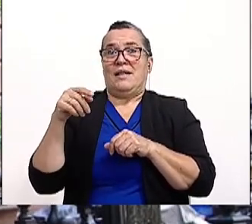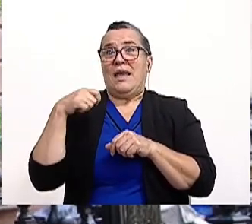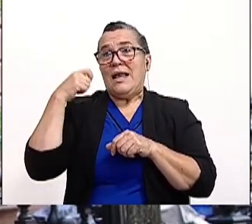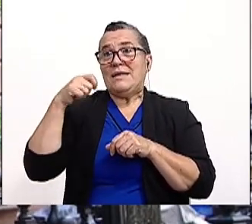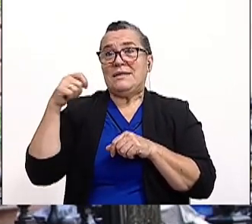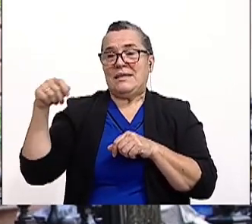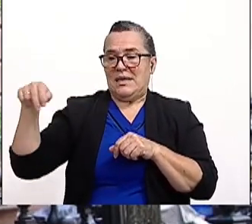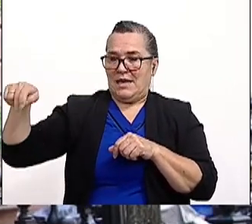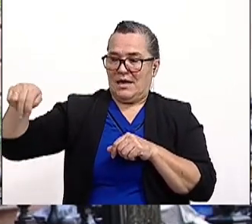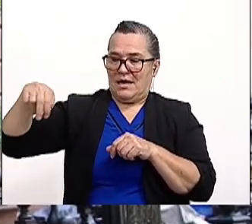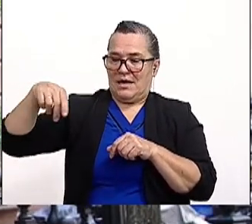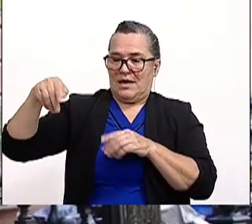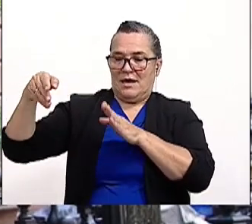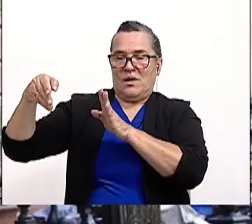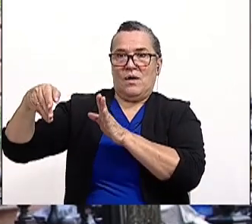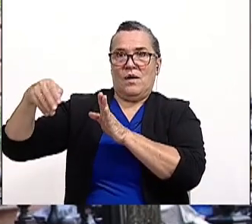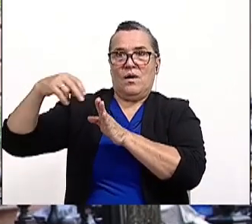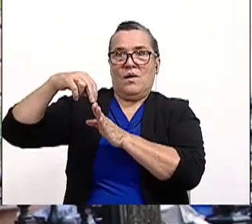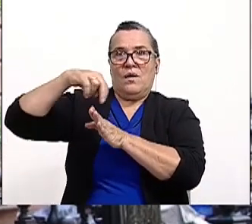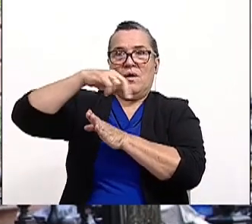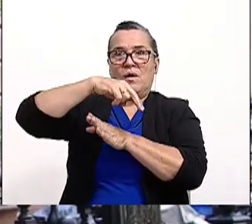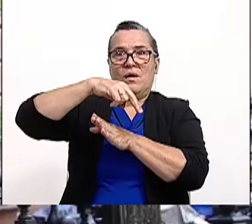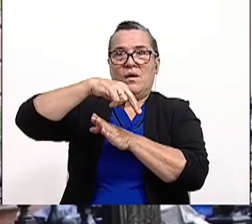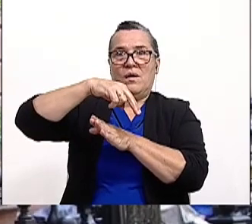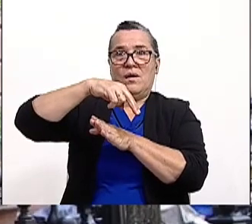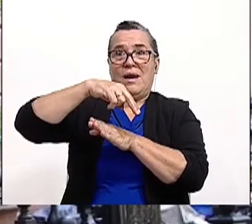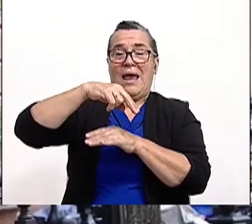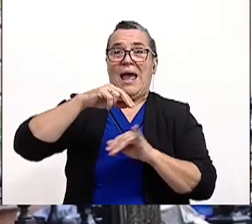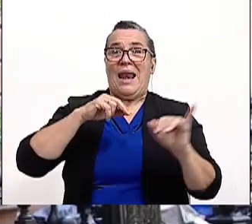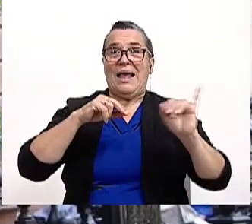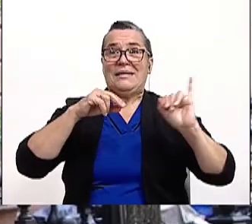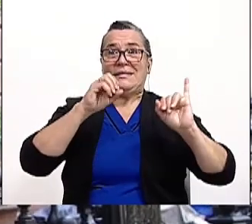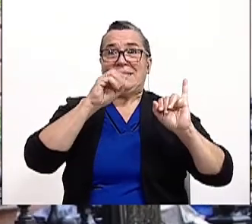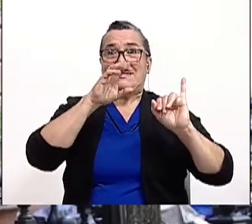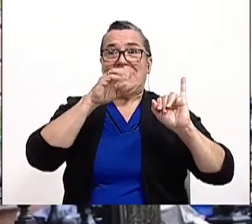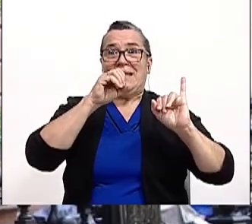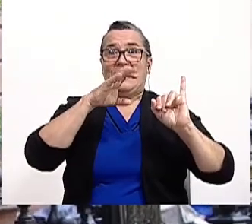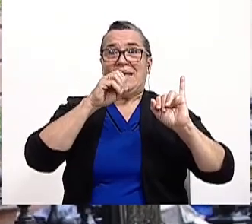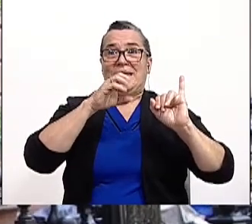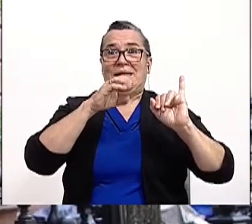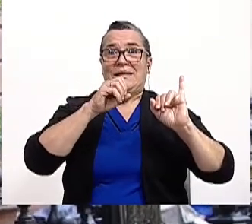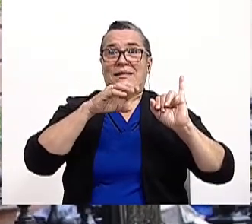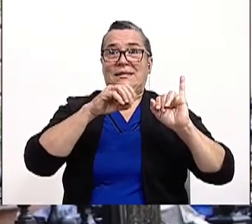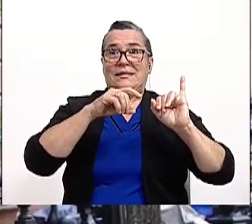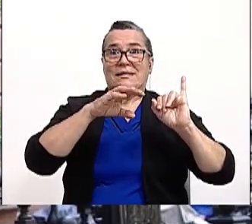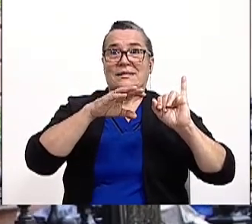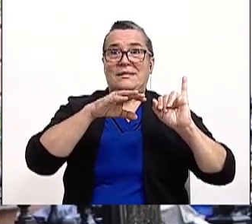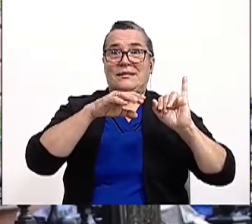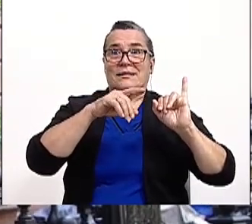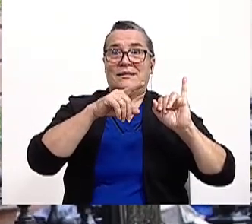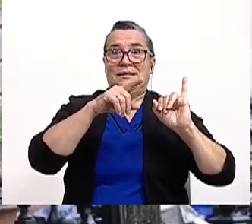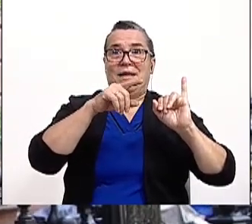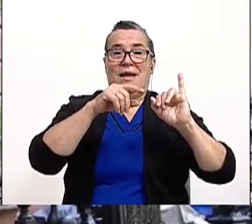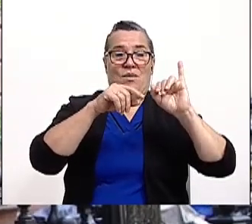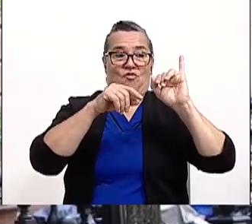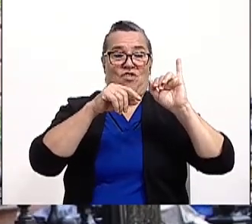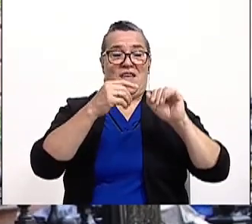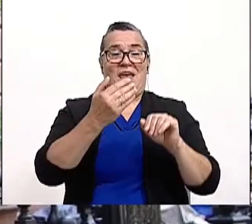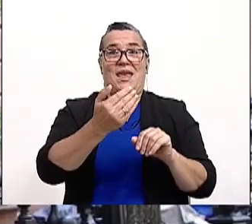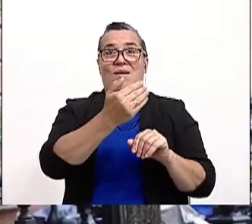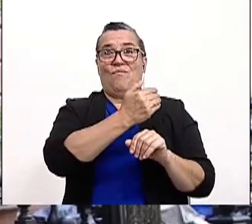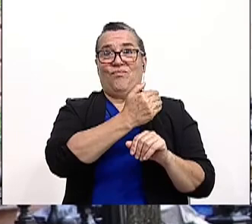cinema, right? Then turn left at the traffic lights. This is the traffic lights. Look at this over